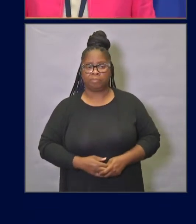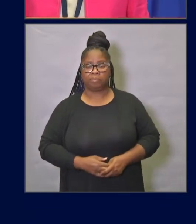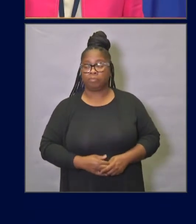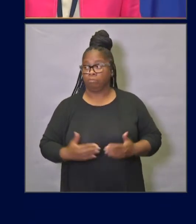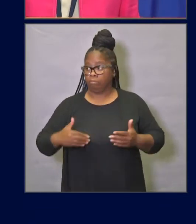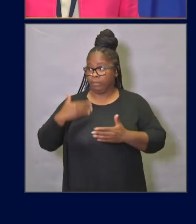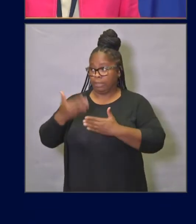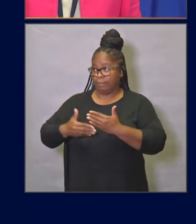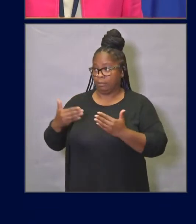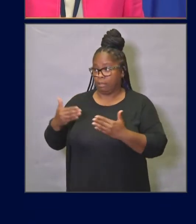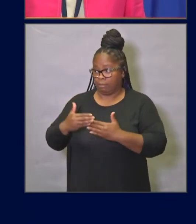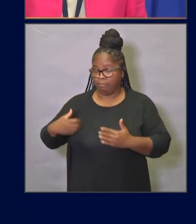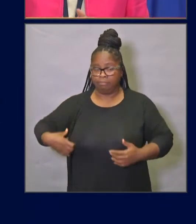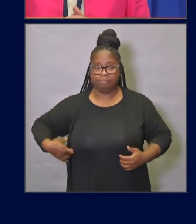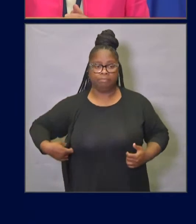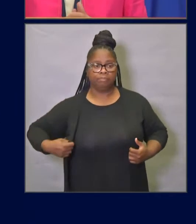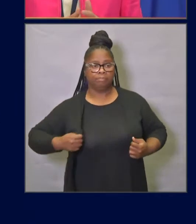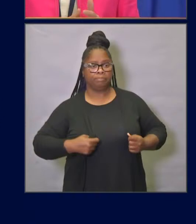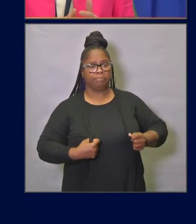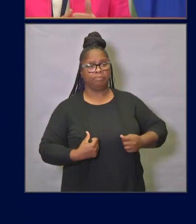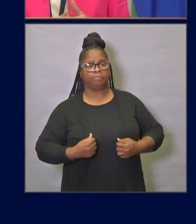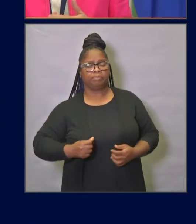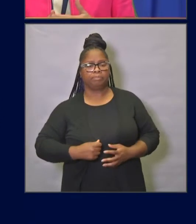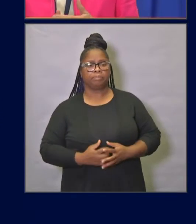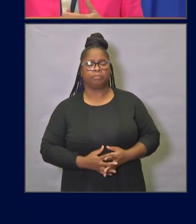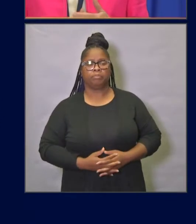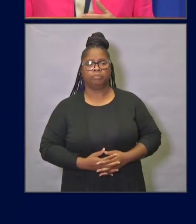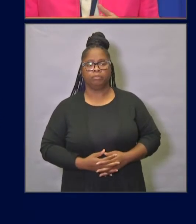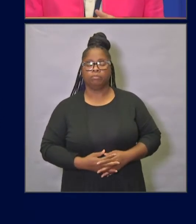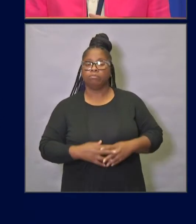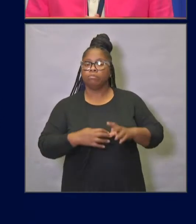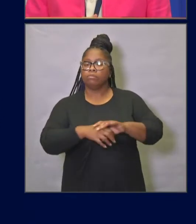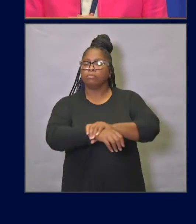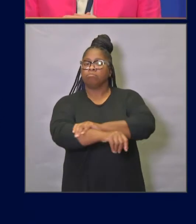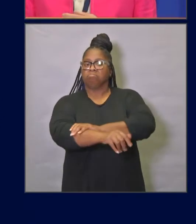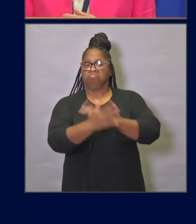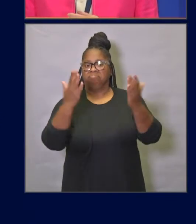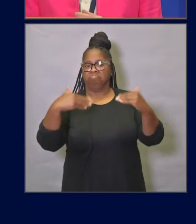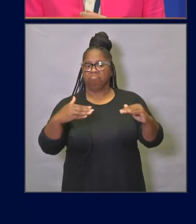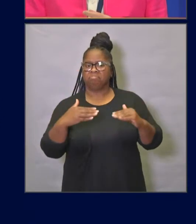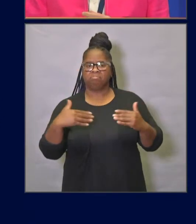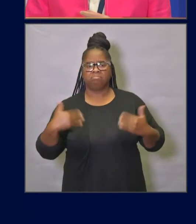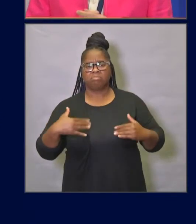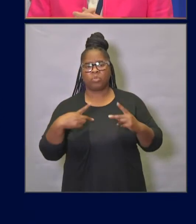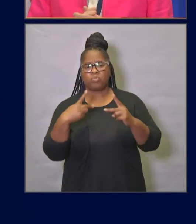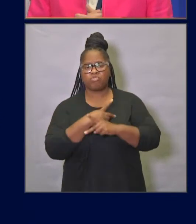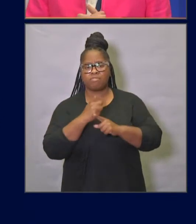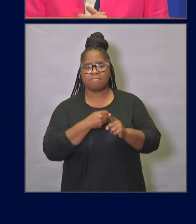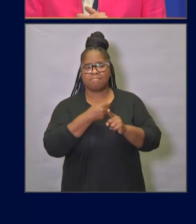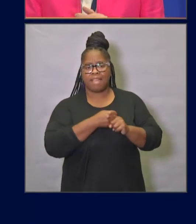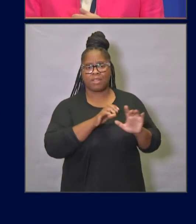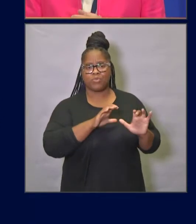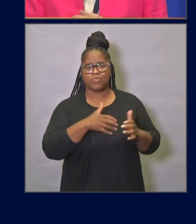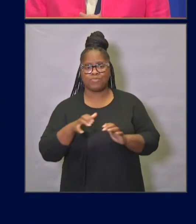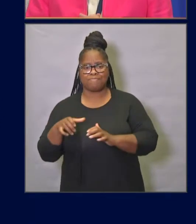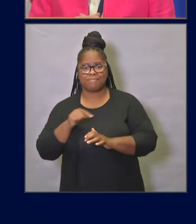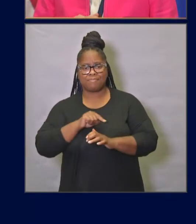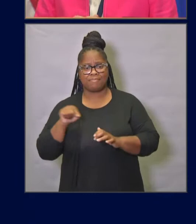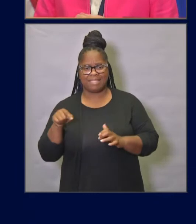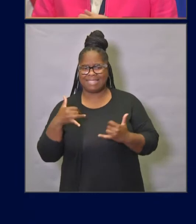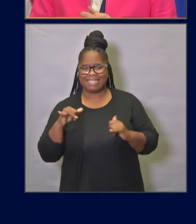Next slide, please. I also want to give you an update on highly impacted groups that continue to